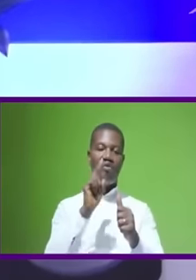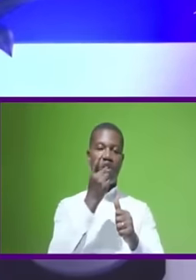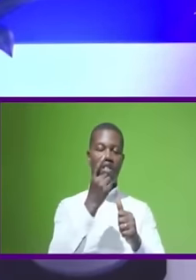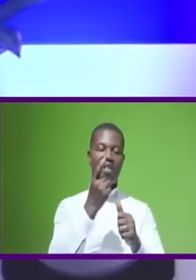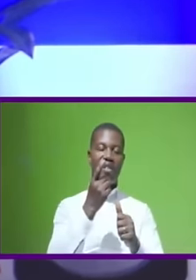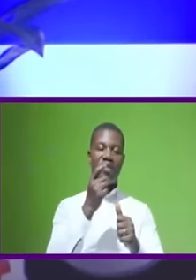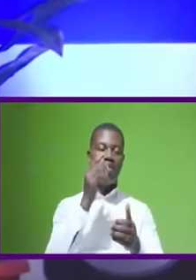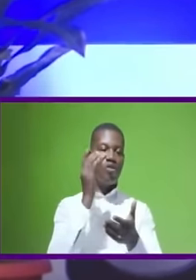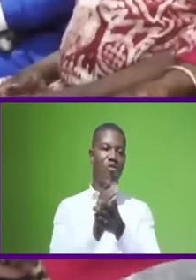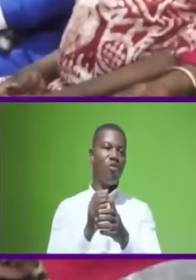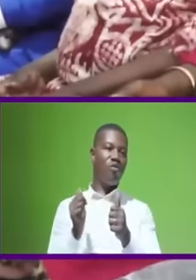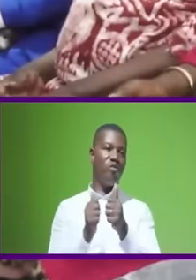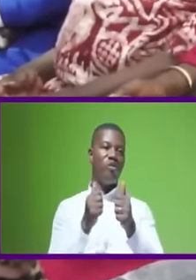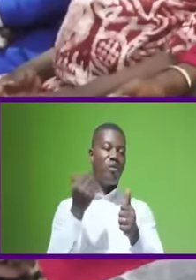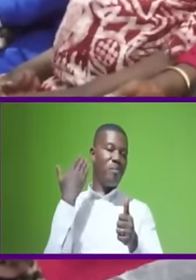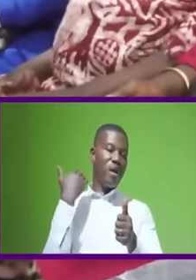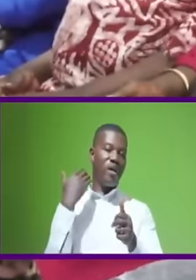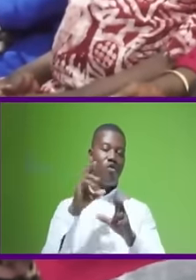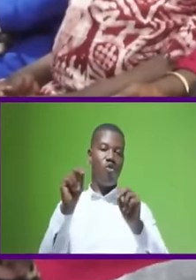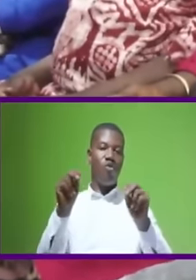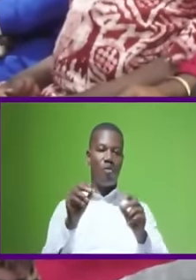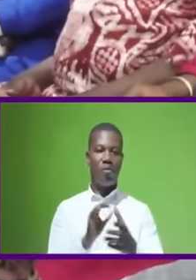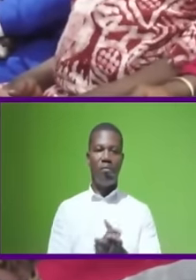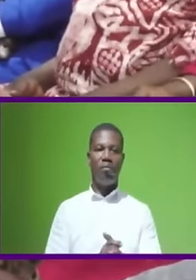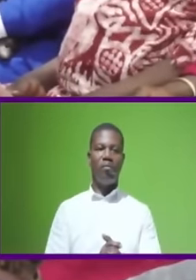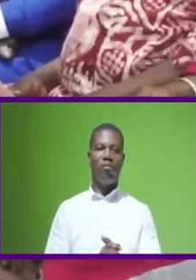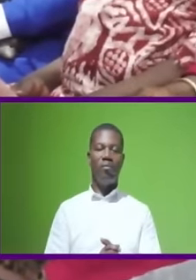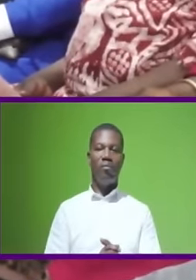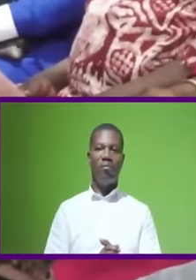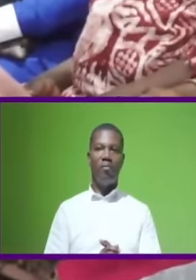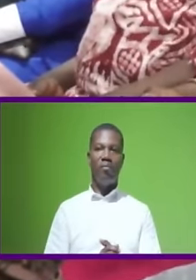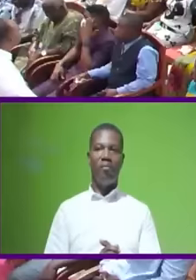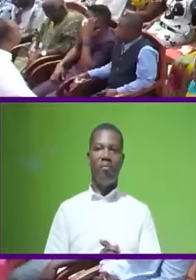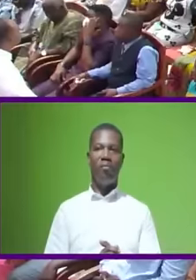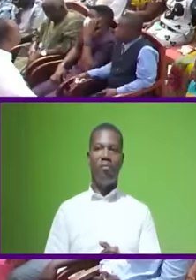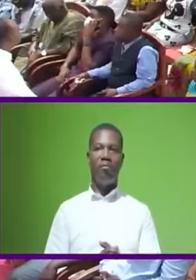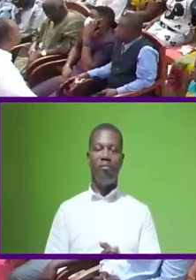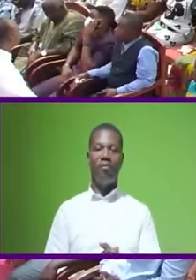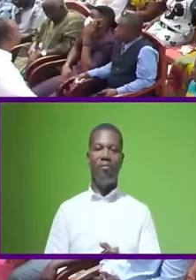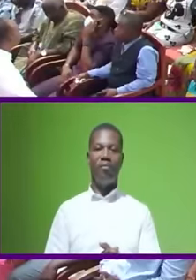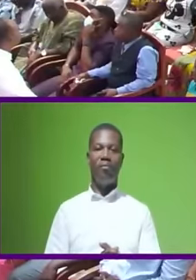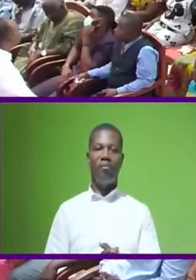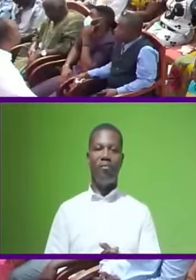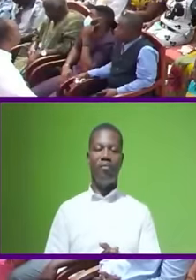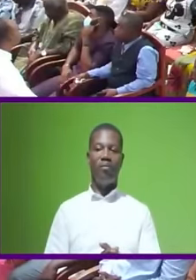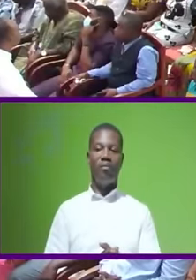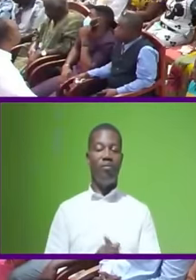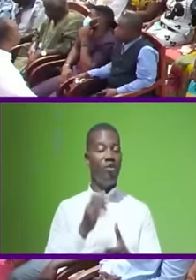Crying and complaining that we are following him. No, come and take the lead.